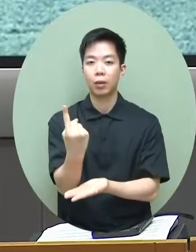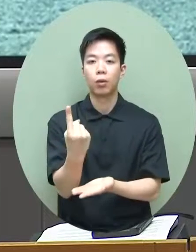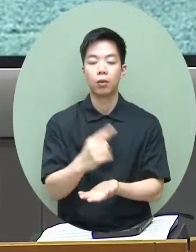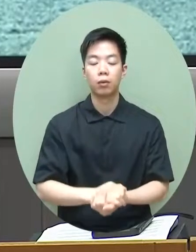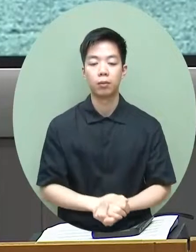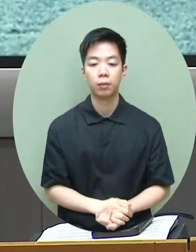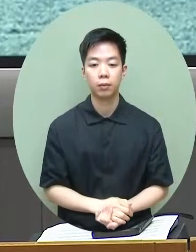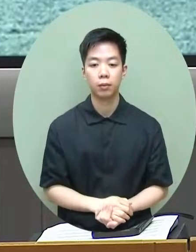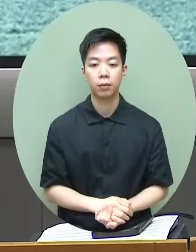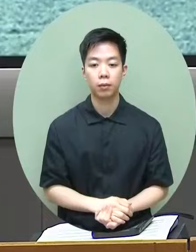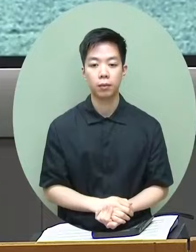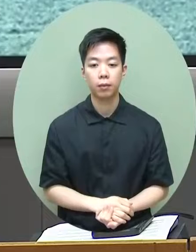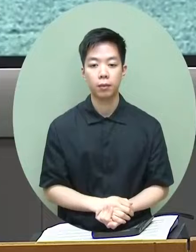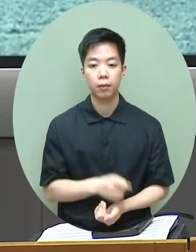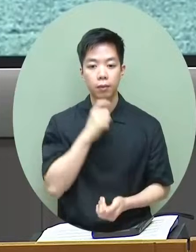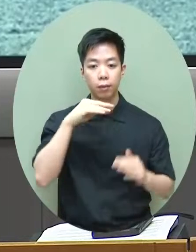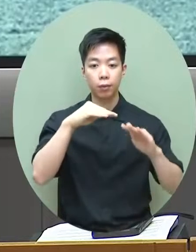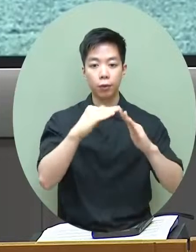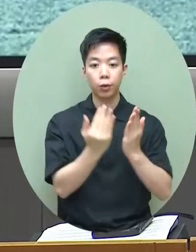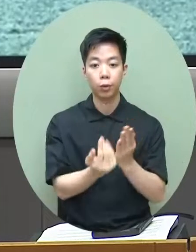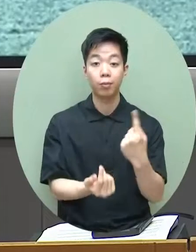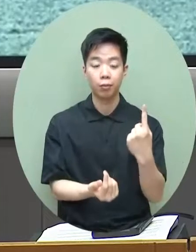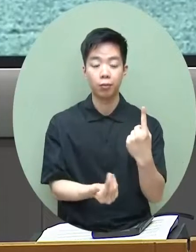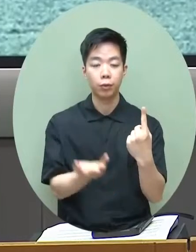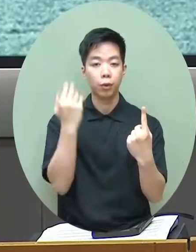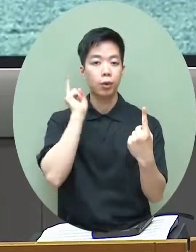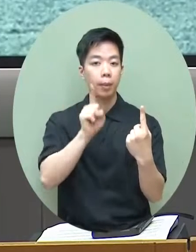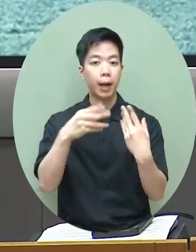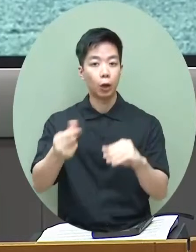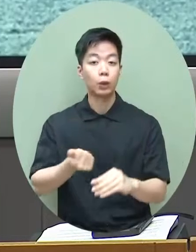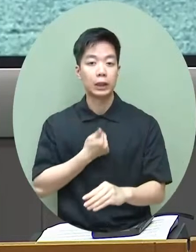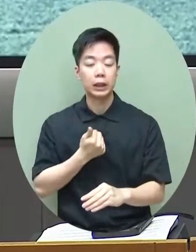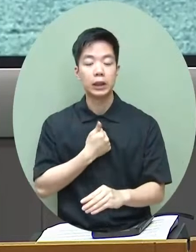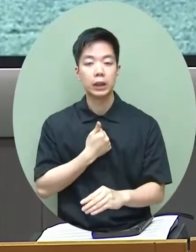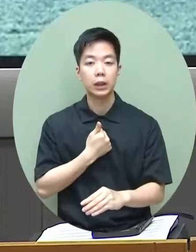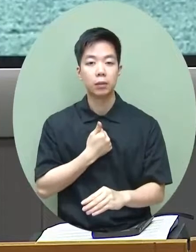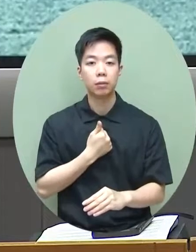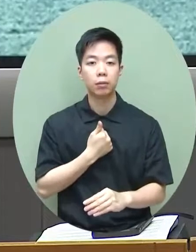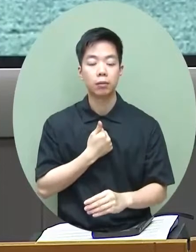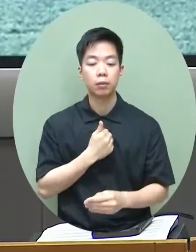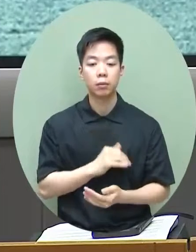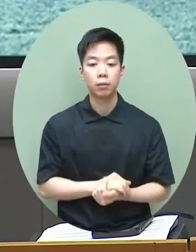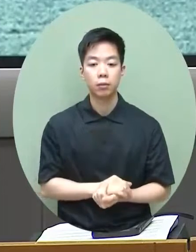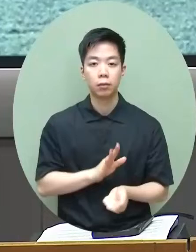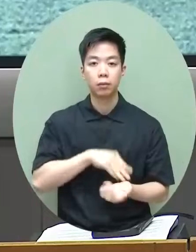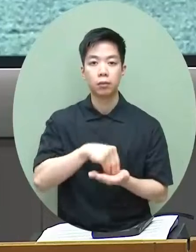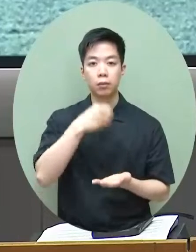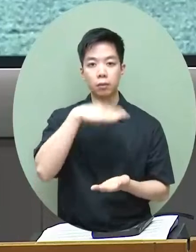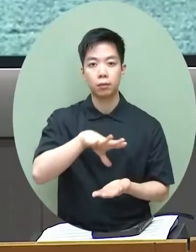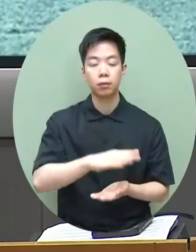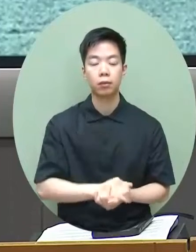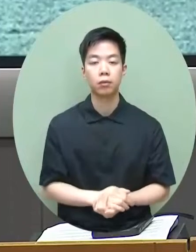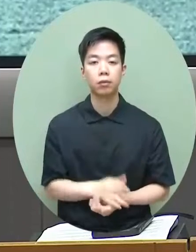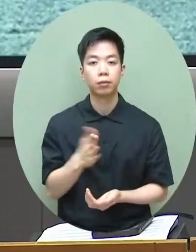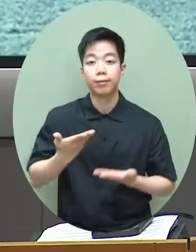And last week, there was also a teacher who tested positive.